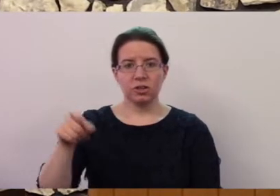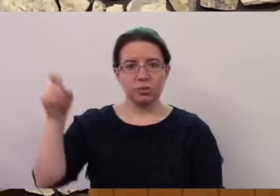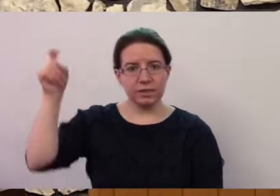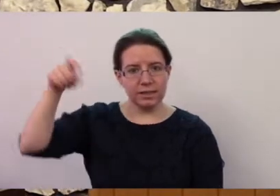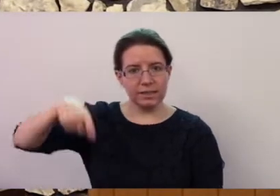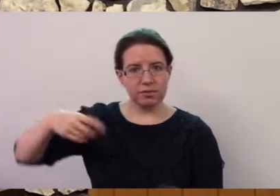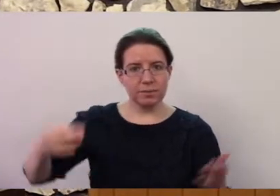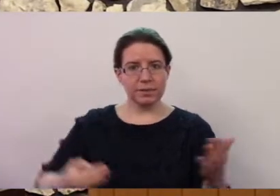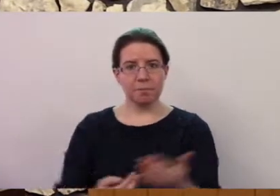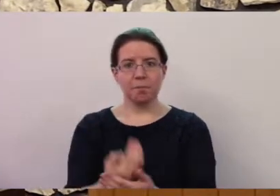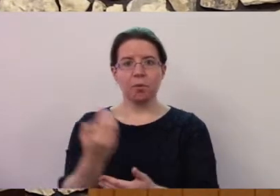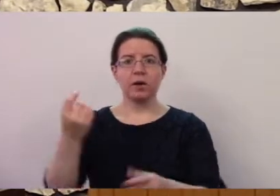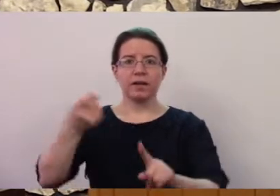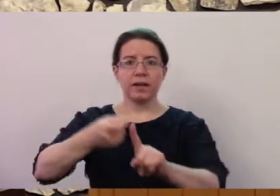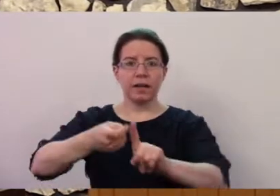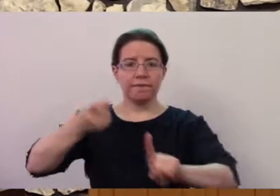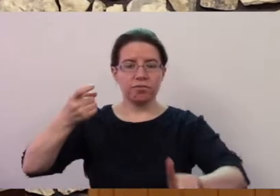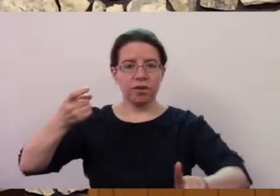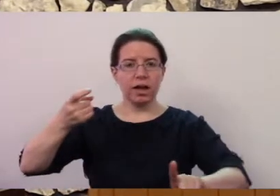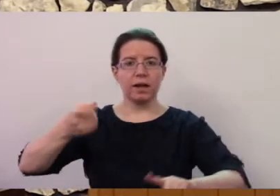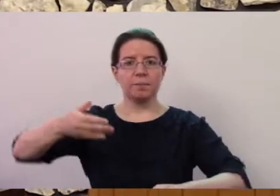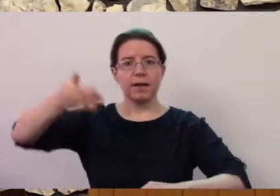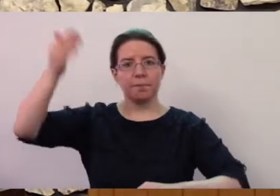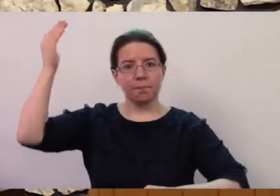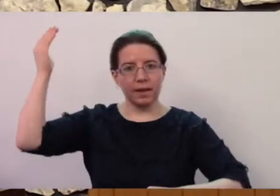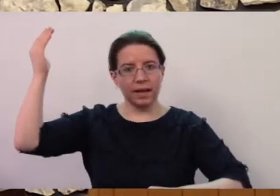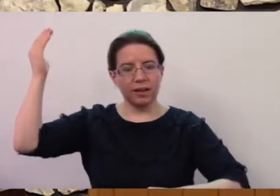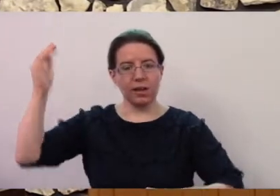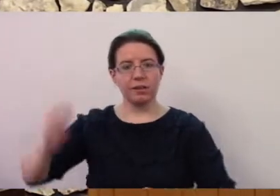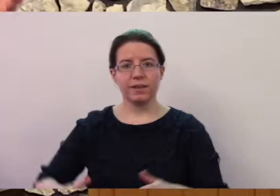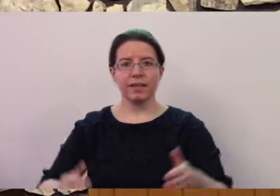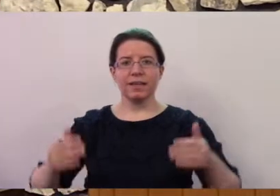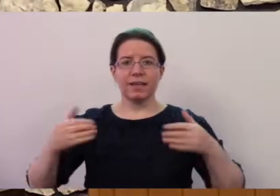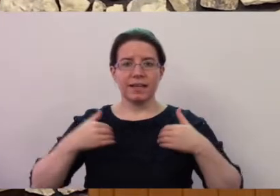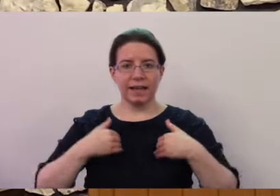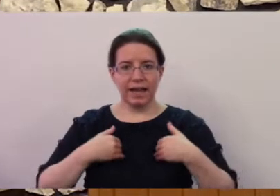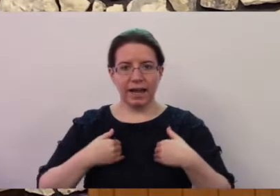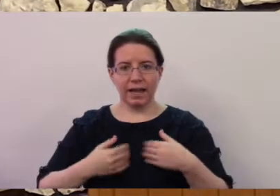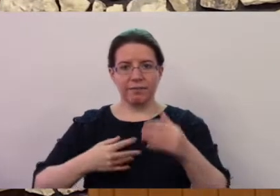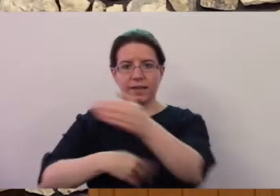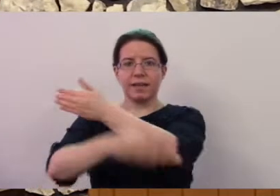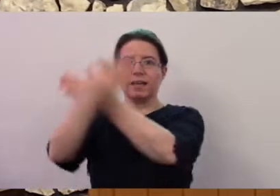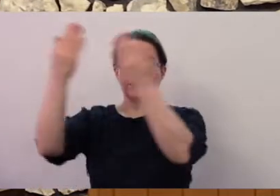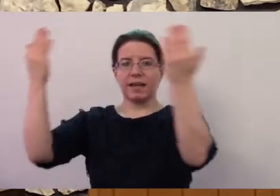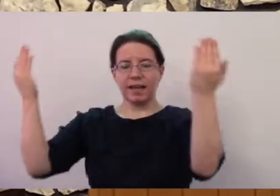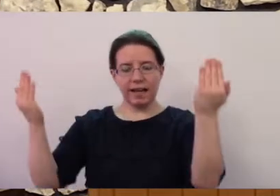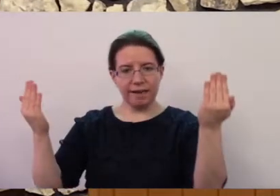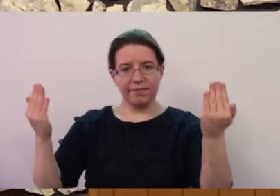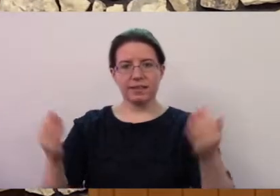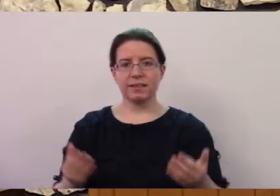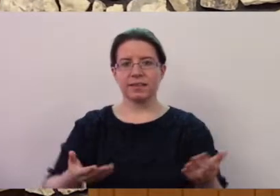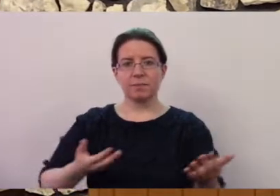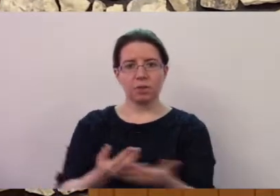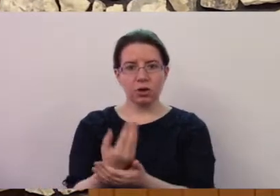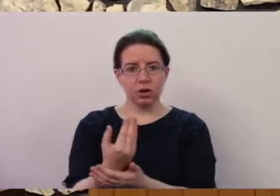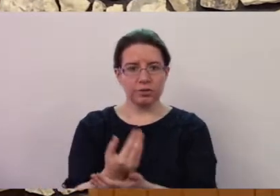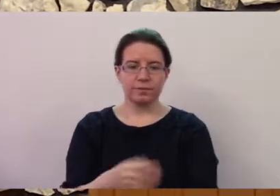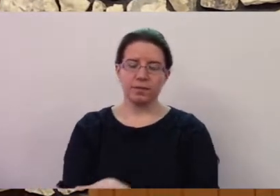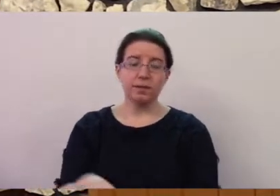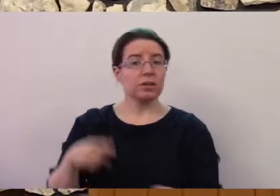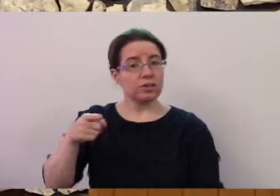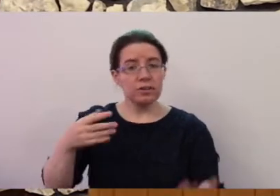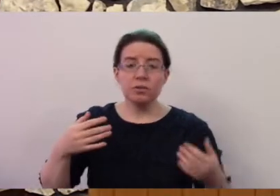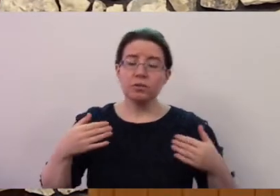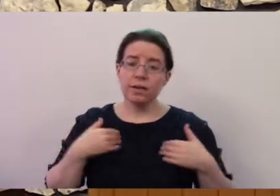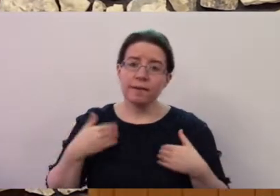but you need to be born from above. You need to have a heavenly birth. Amen. Hallelujah. You've had an